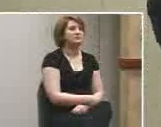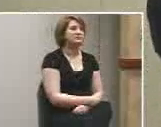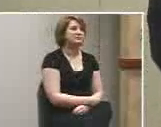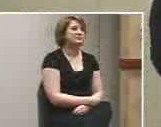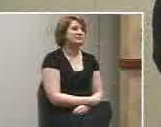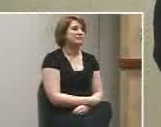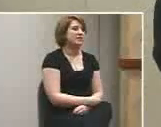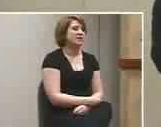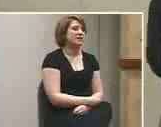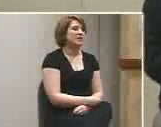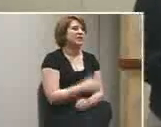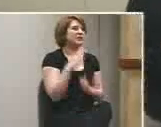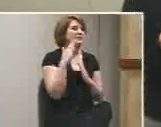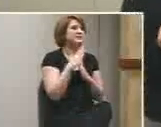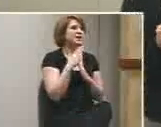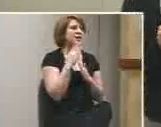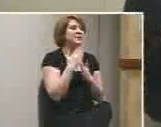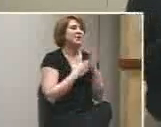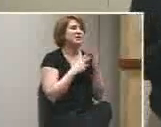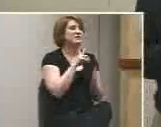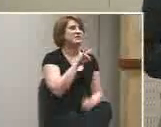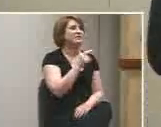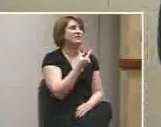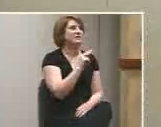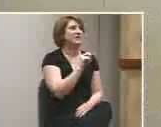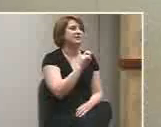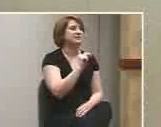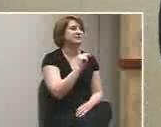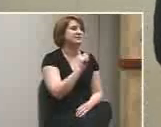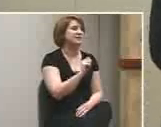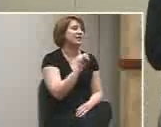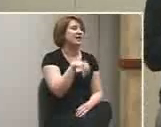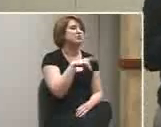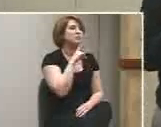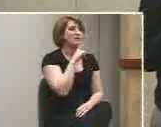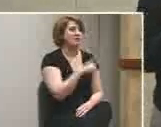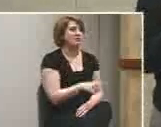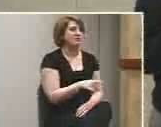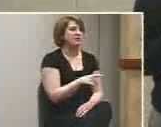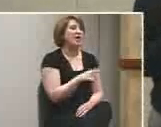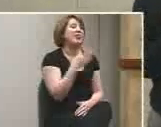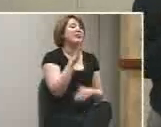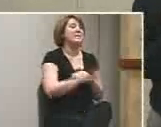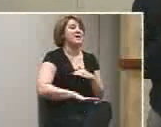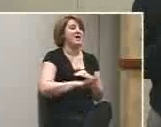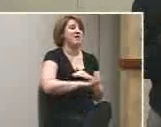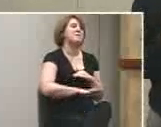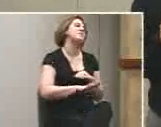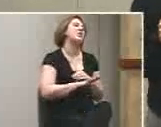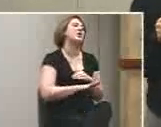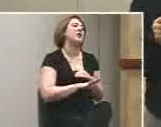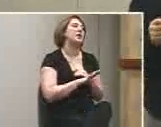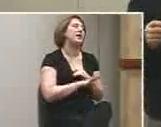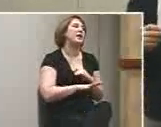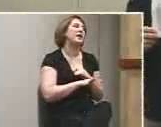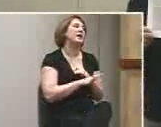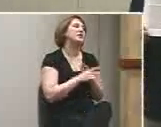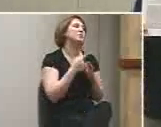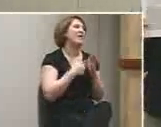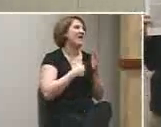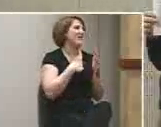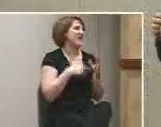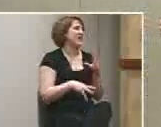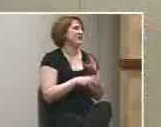So the top part is the vignette that was real. The bottom part is what I've